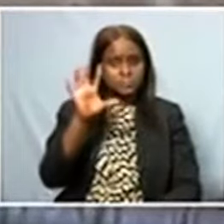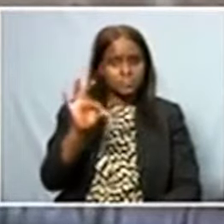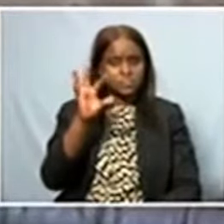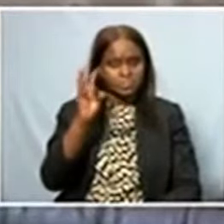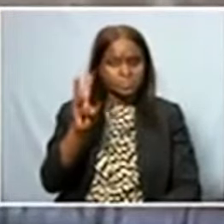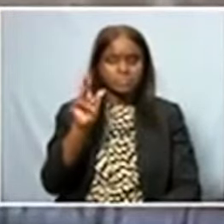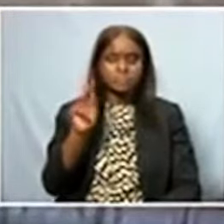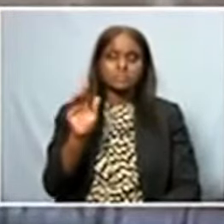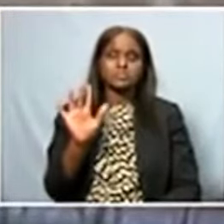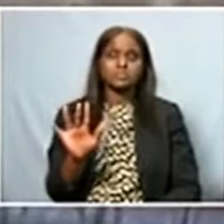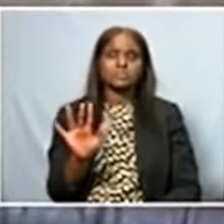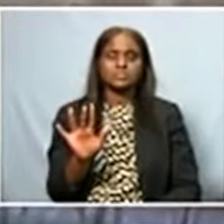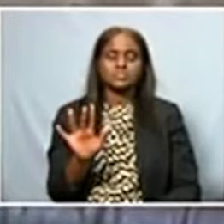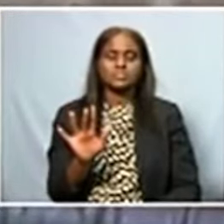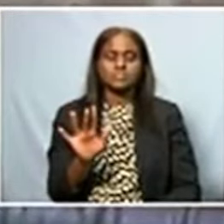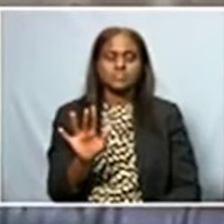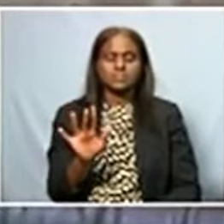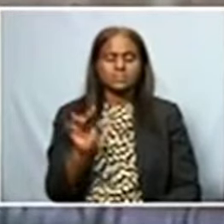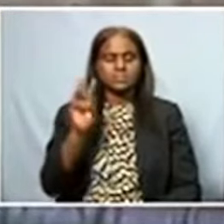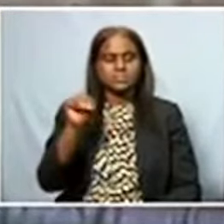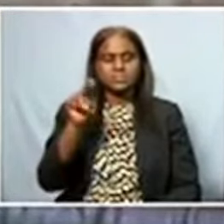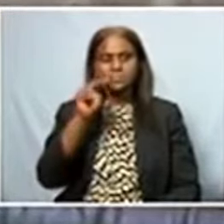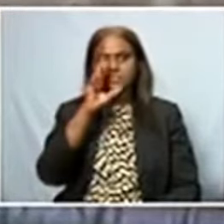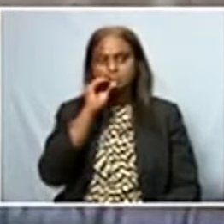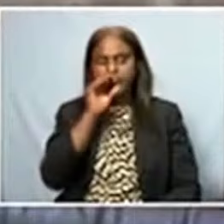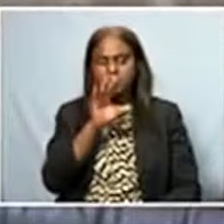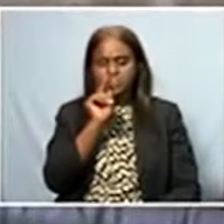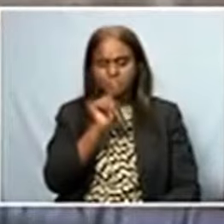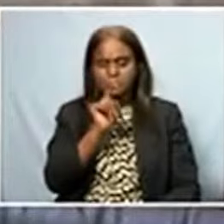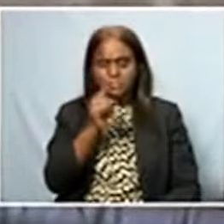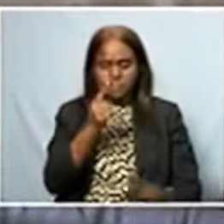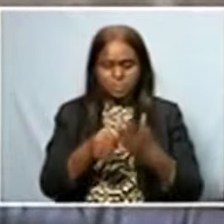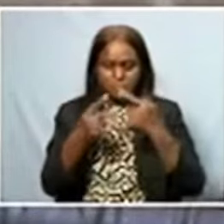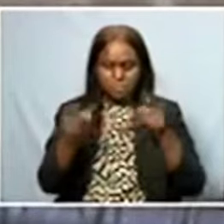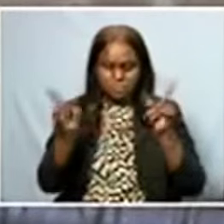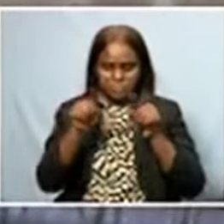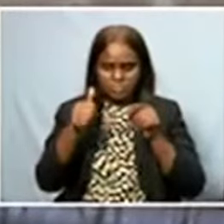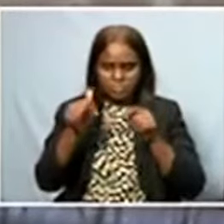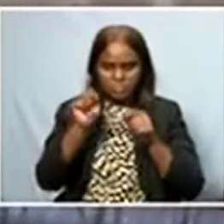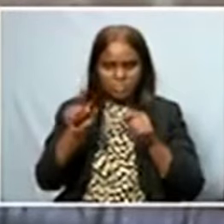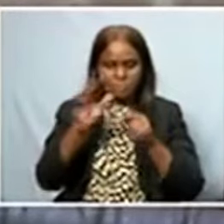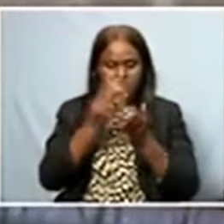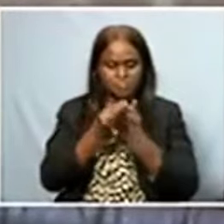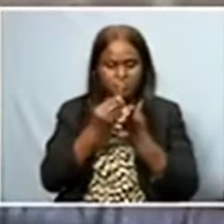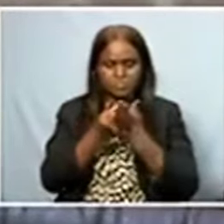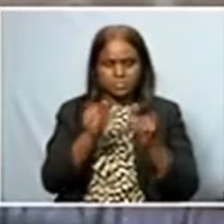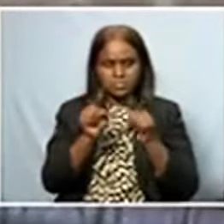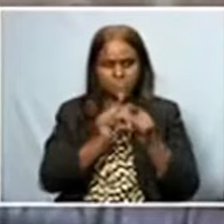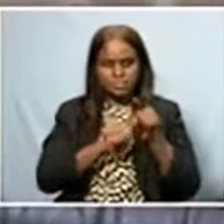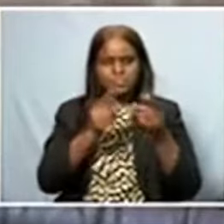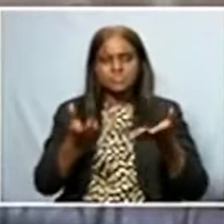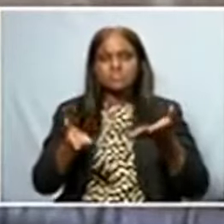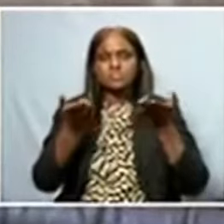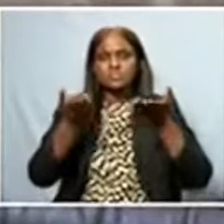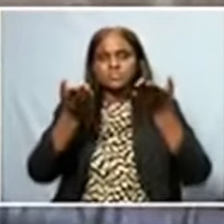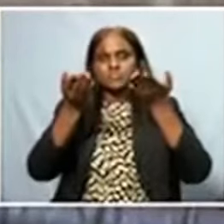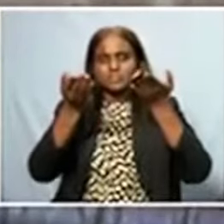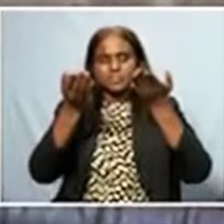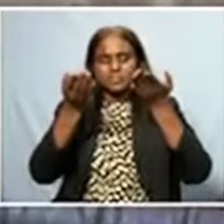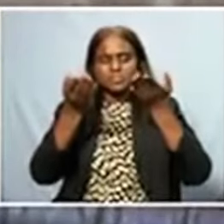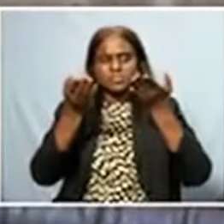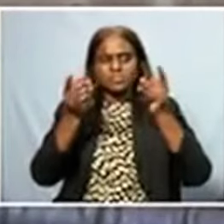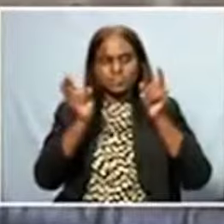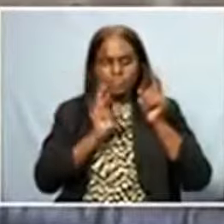248,119,696 kwacha. Mr. Speaker, this is happening when the inflation rate is going up.